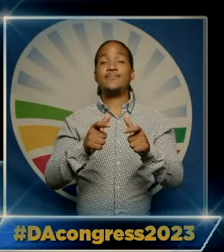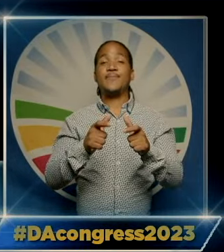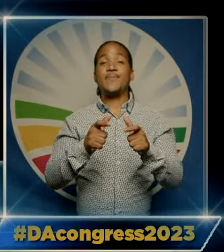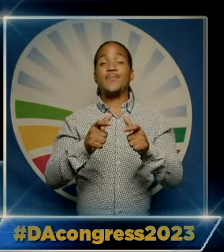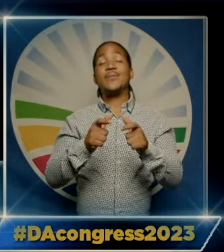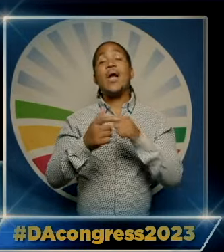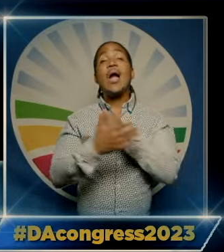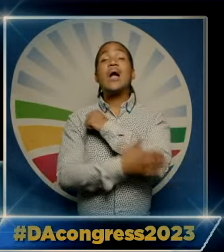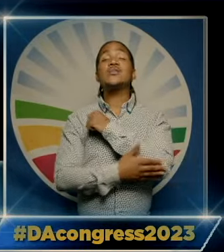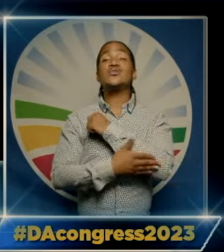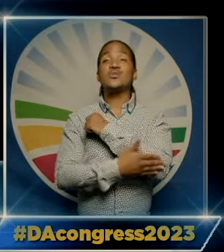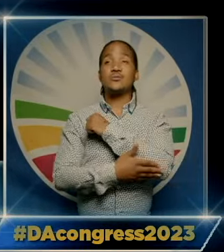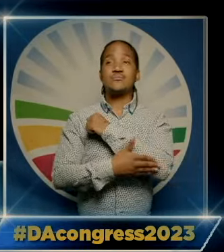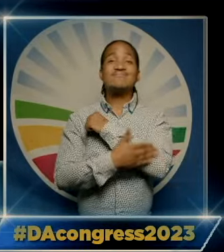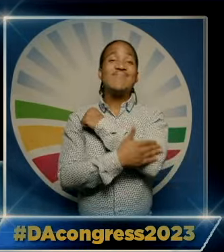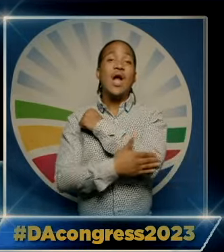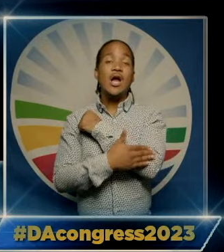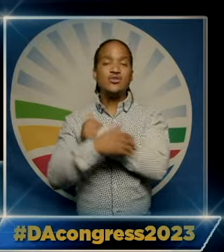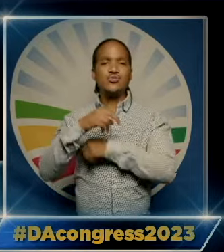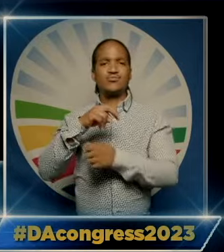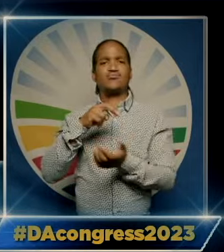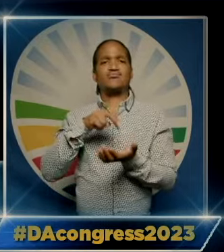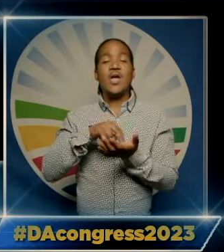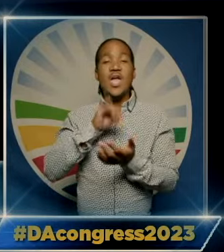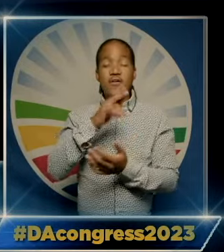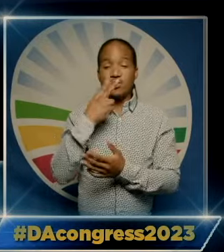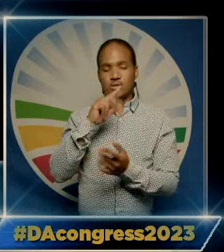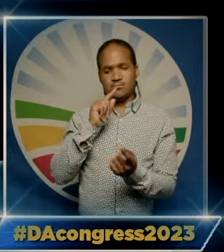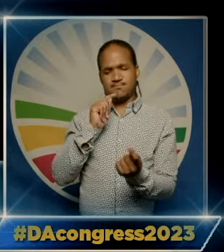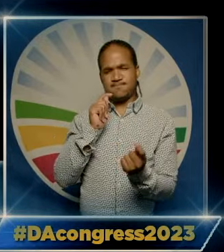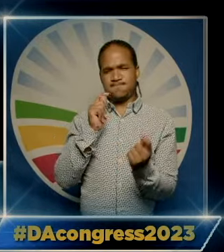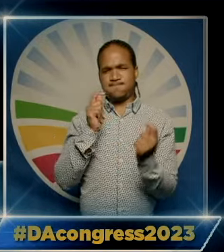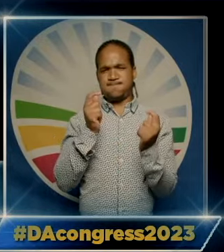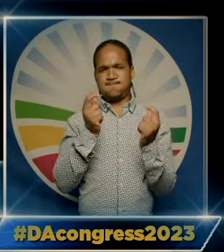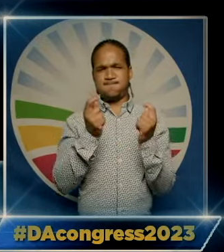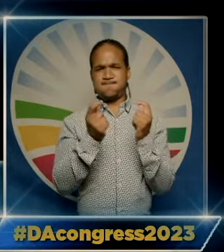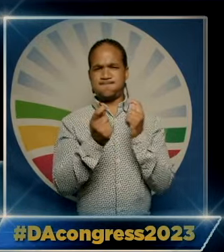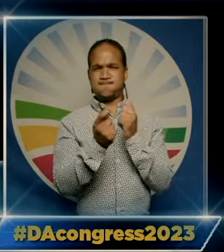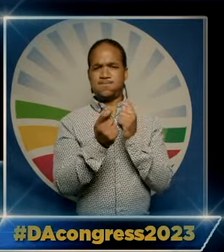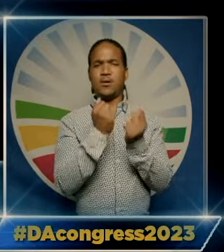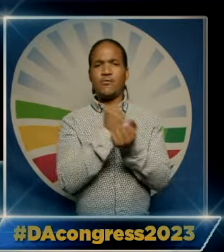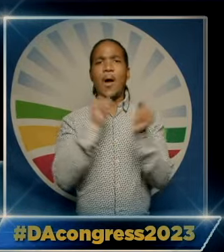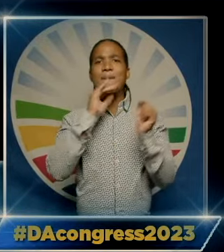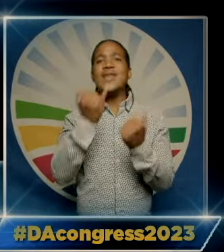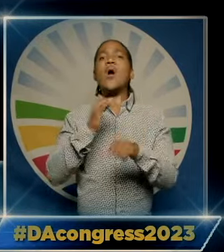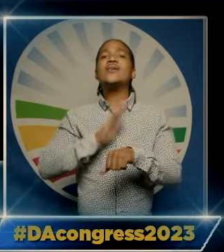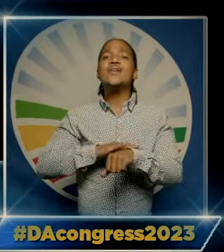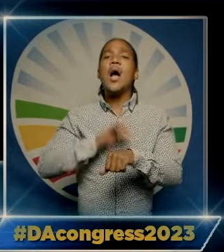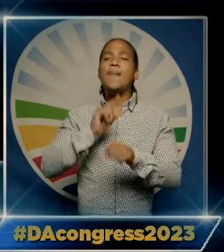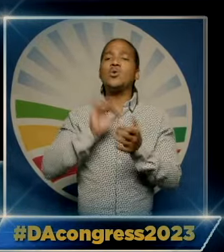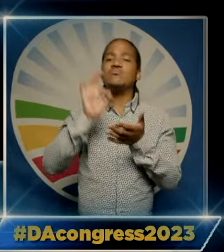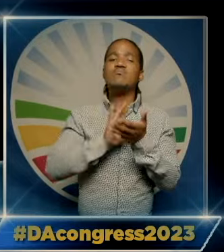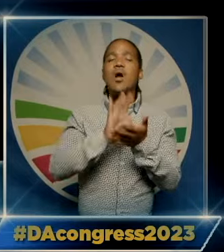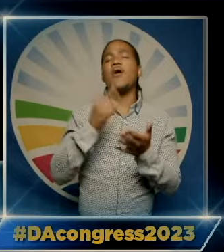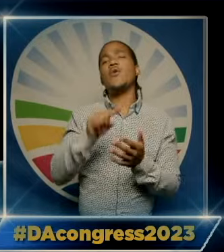more. Once you oversaw the transition to freedom, now again you are called on to vote for a new